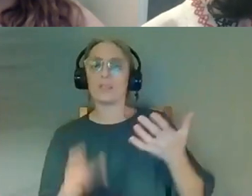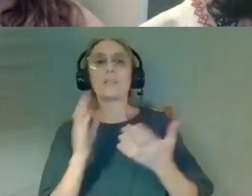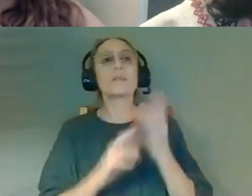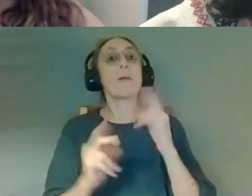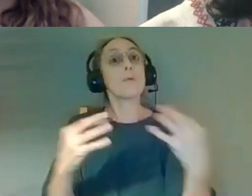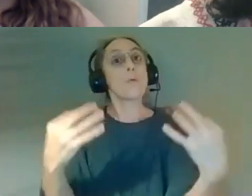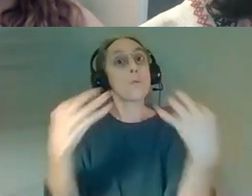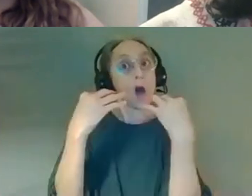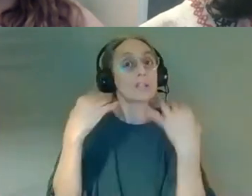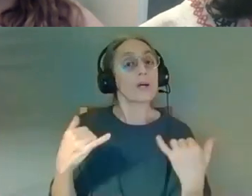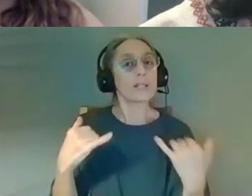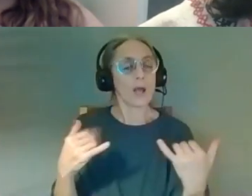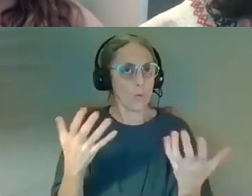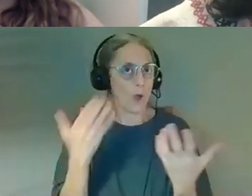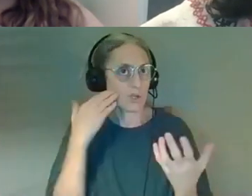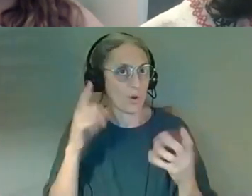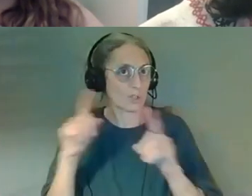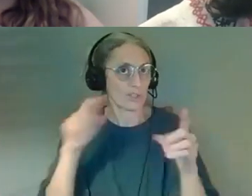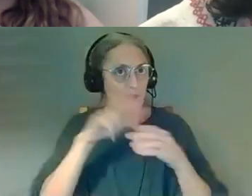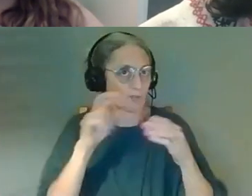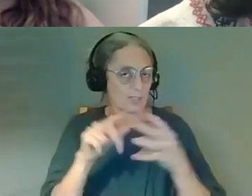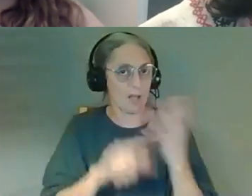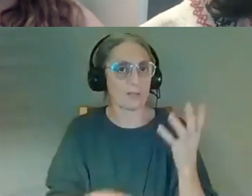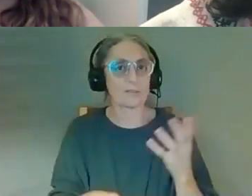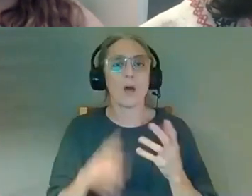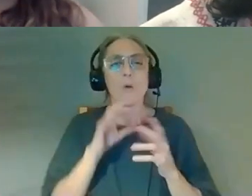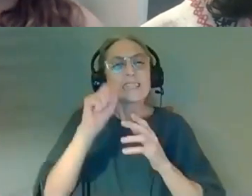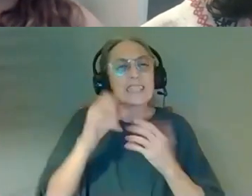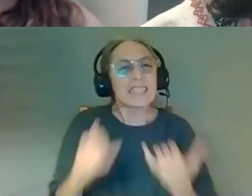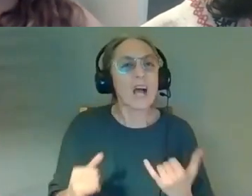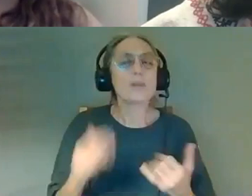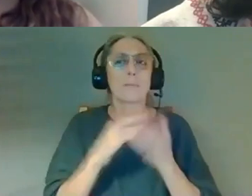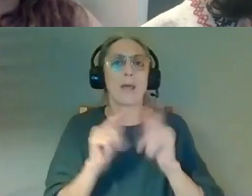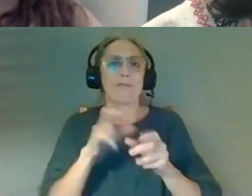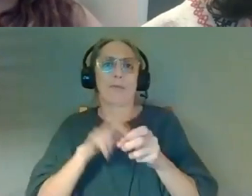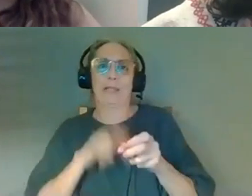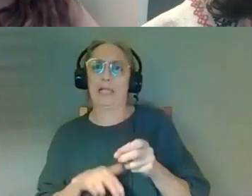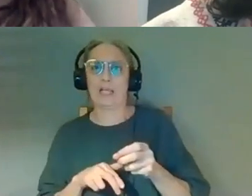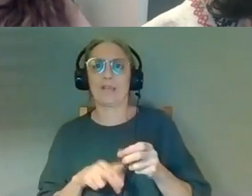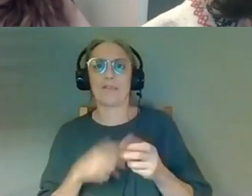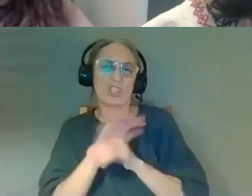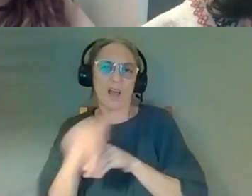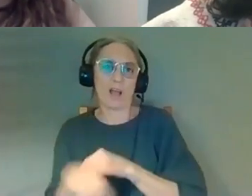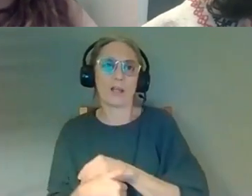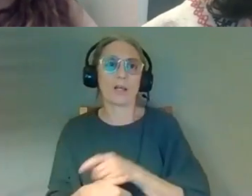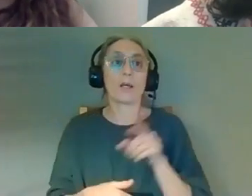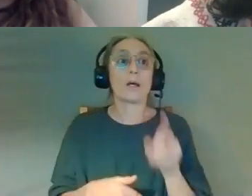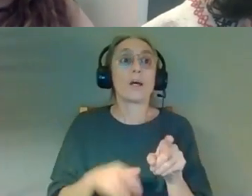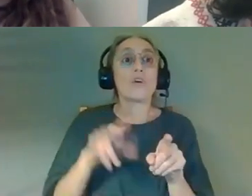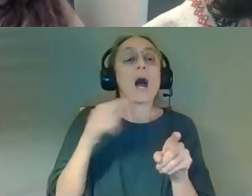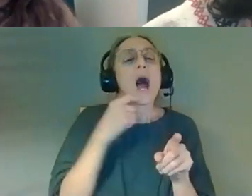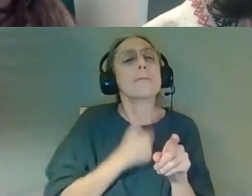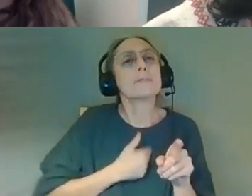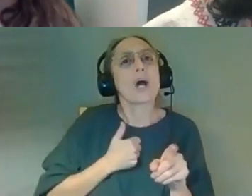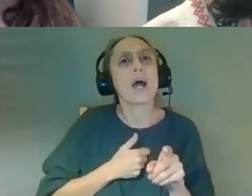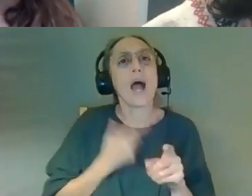in before everyone has to depart and have a good rest of the night. Rylen, I am so, so sorry. I actually have a 7 p.m. that I'm leading,